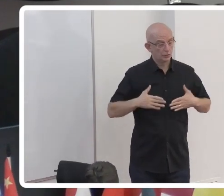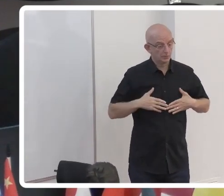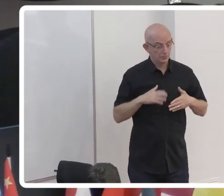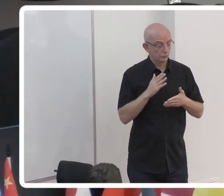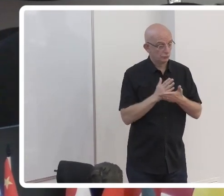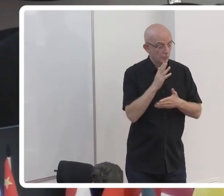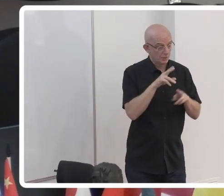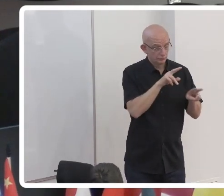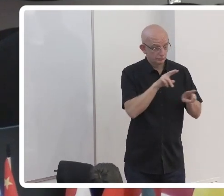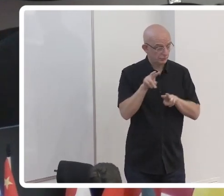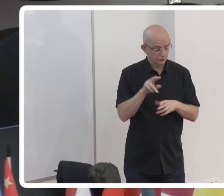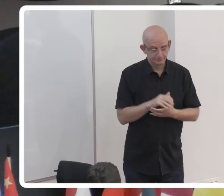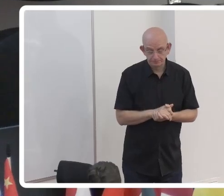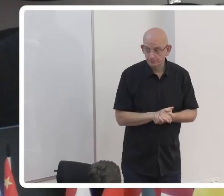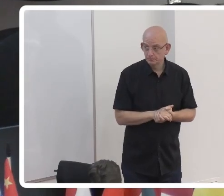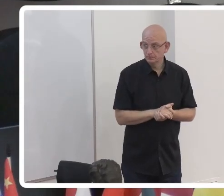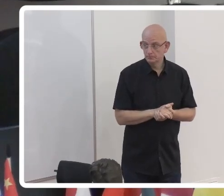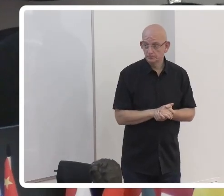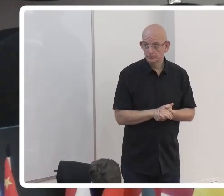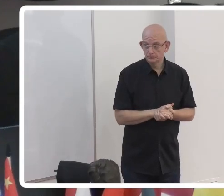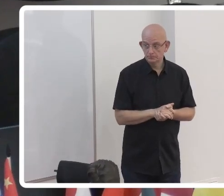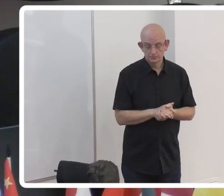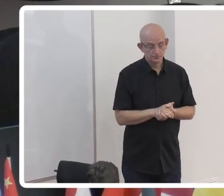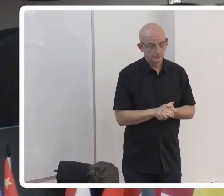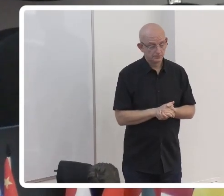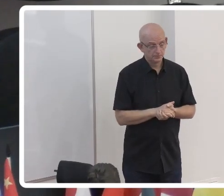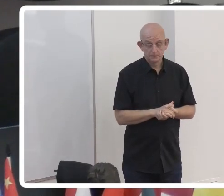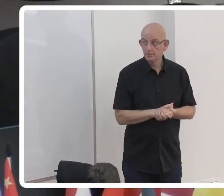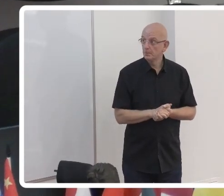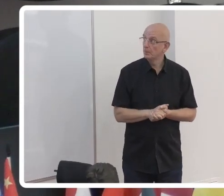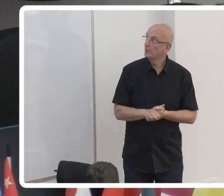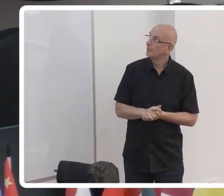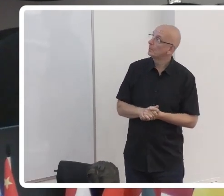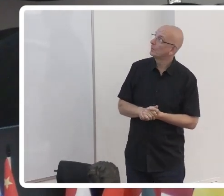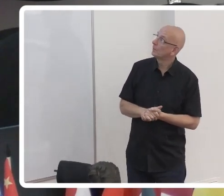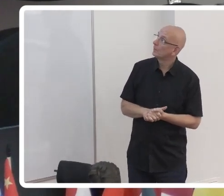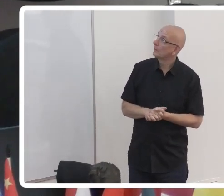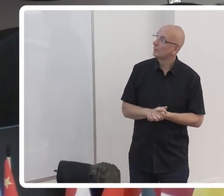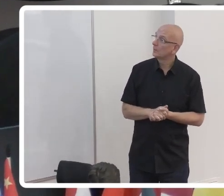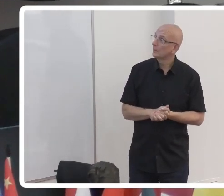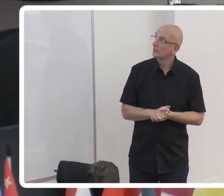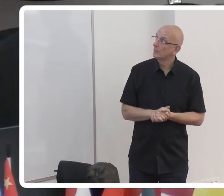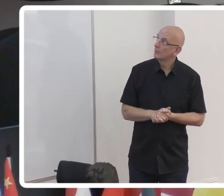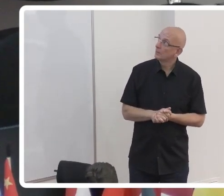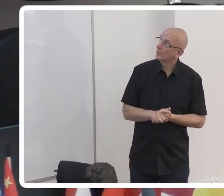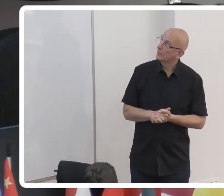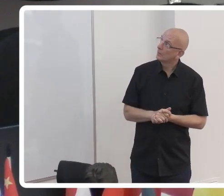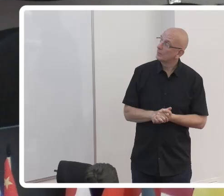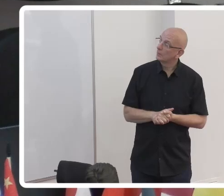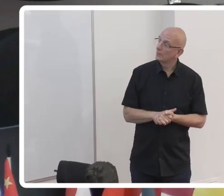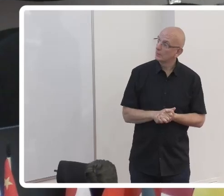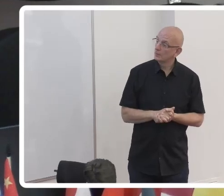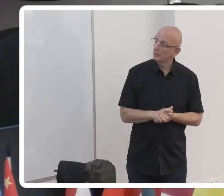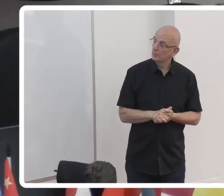with the Kenya National Commission on Human Rights, the Centre for Disability Law and Policy, and the Centre for Human